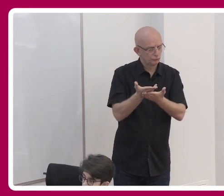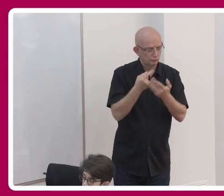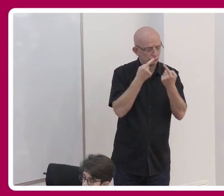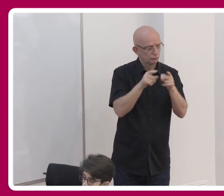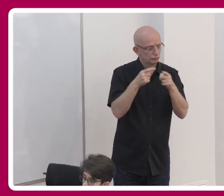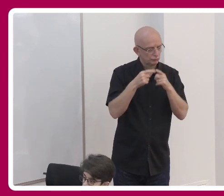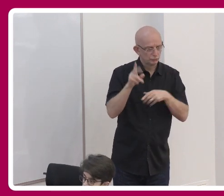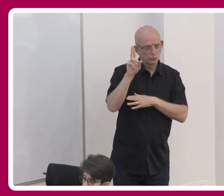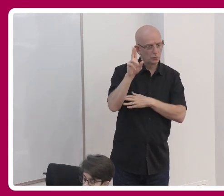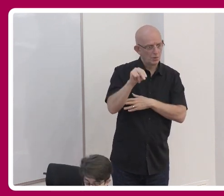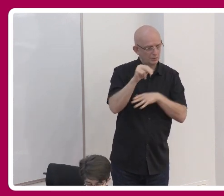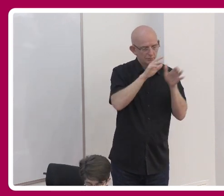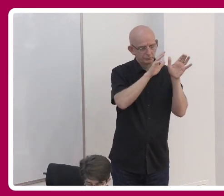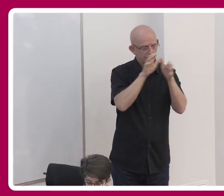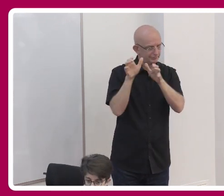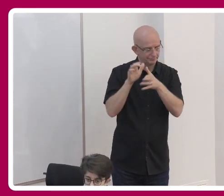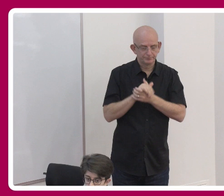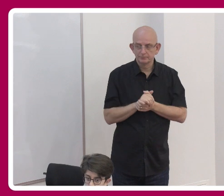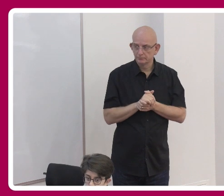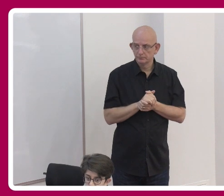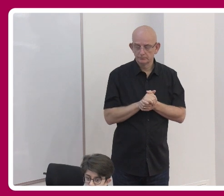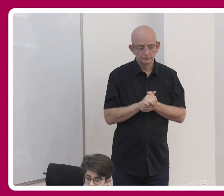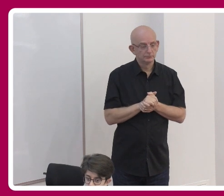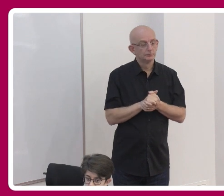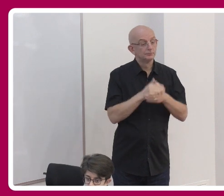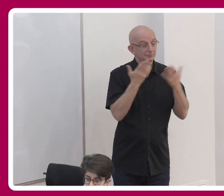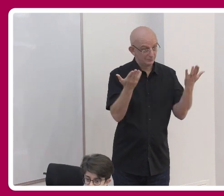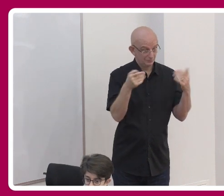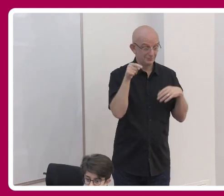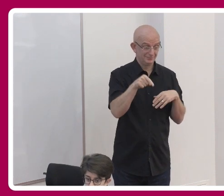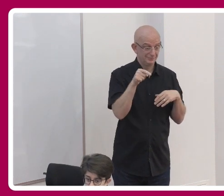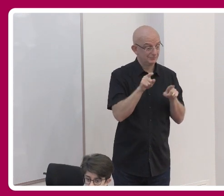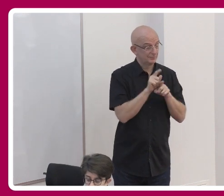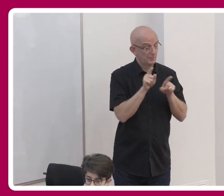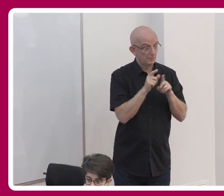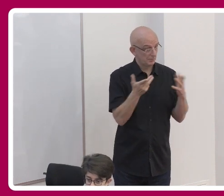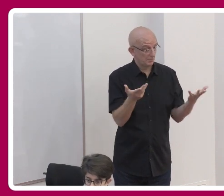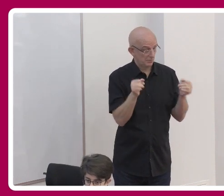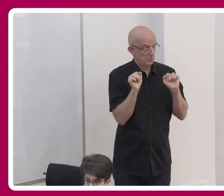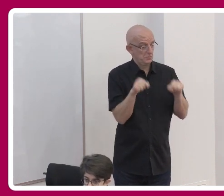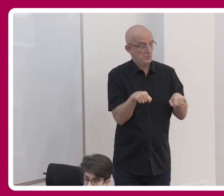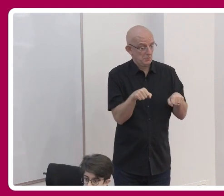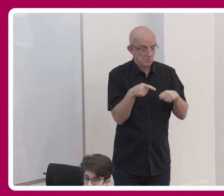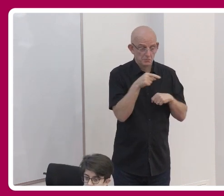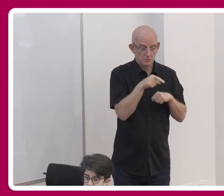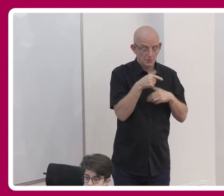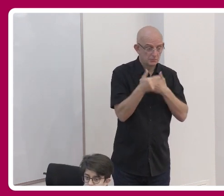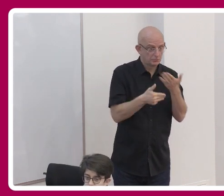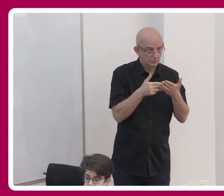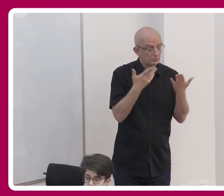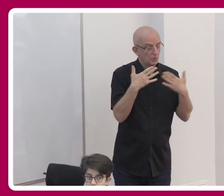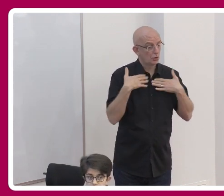and typically because obviously Human Rights Watch works on a number of different issues,